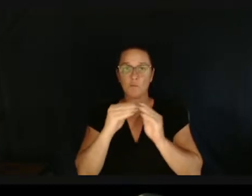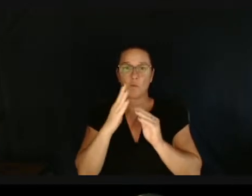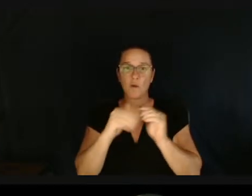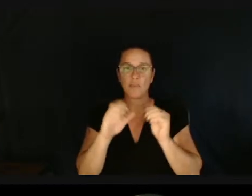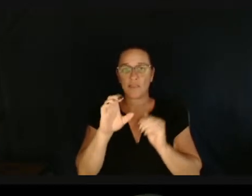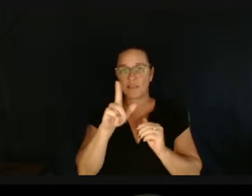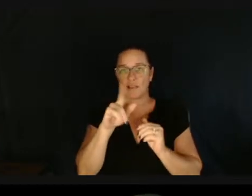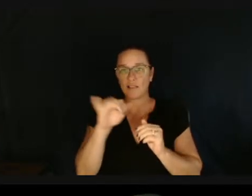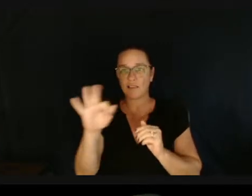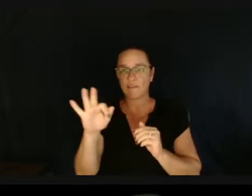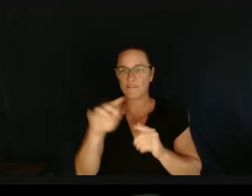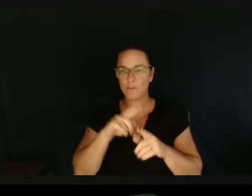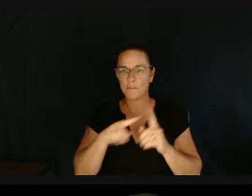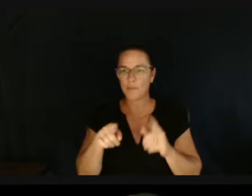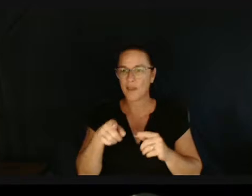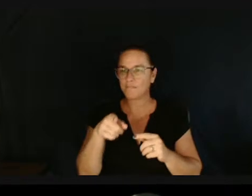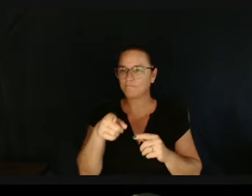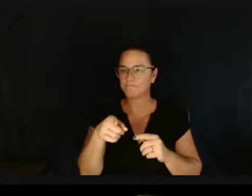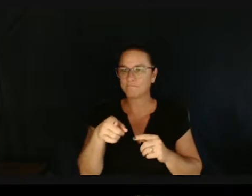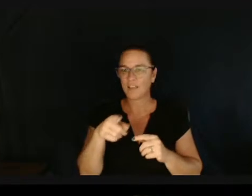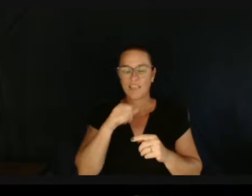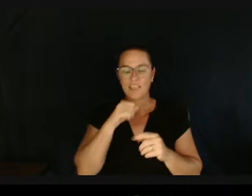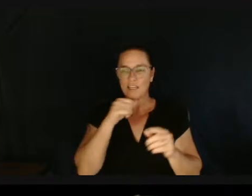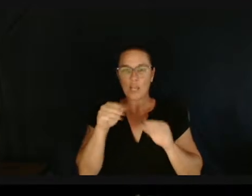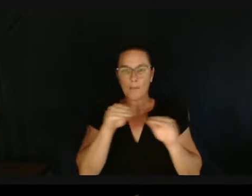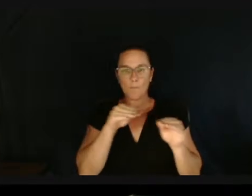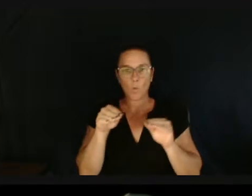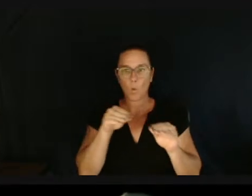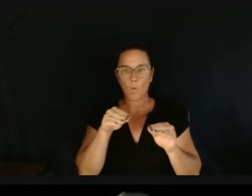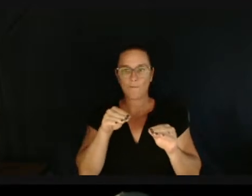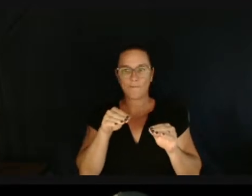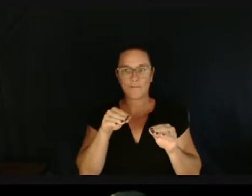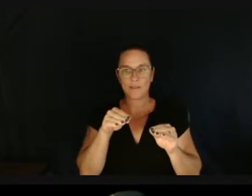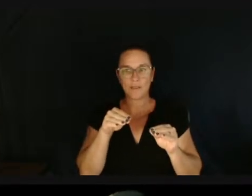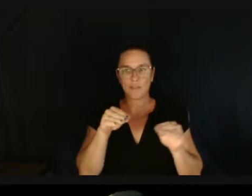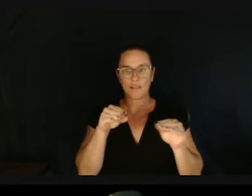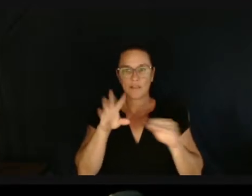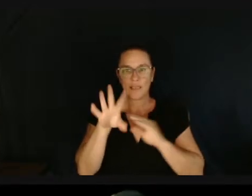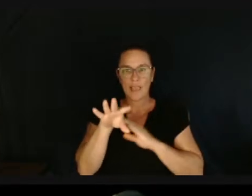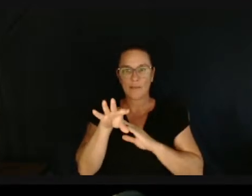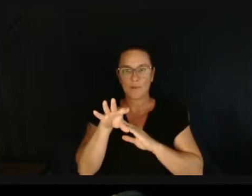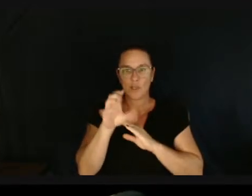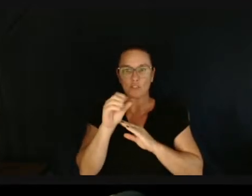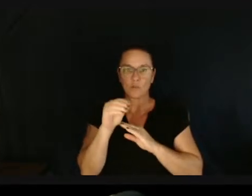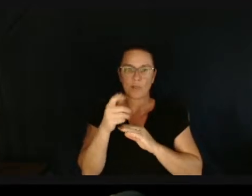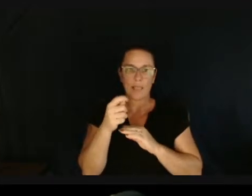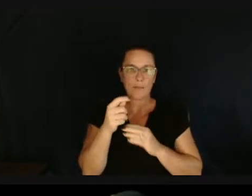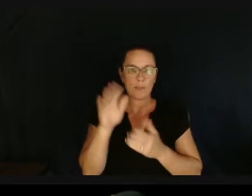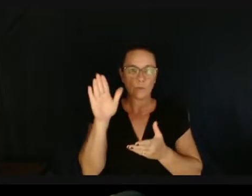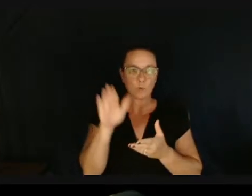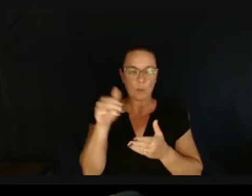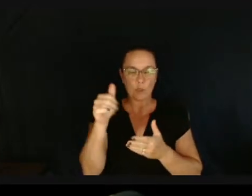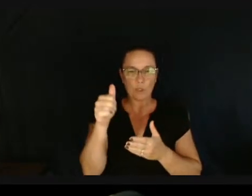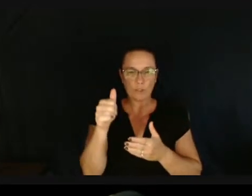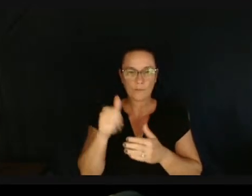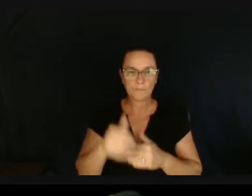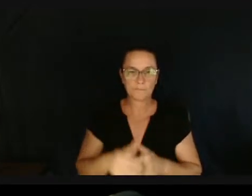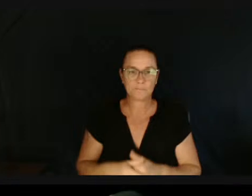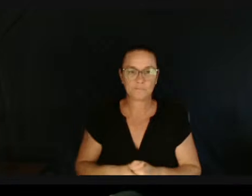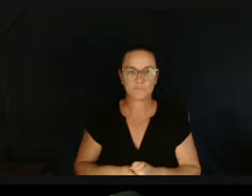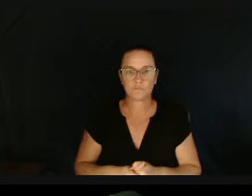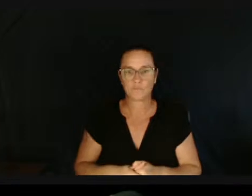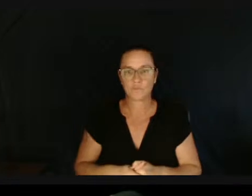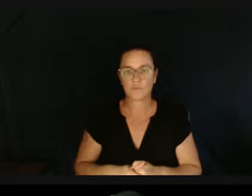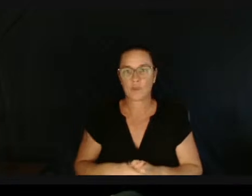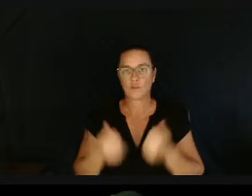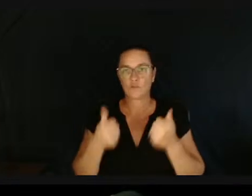but on this camera, which did not move in between, you can see a little bit shorter on that first frame there. Let's try